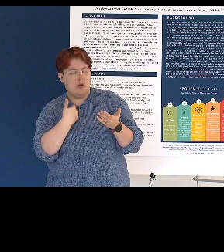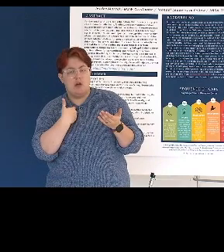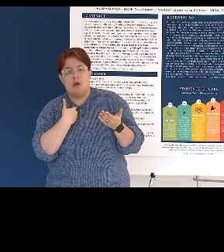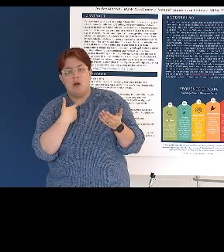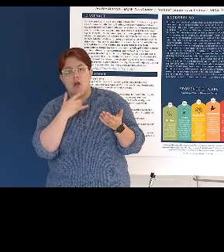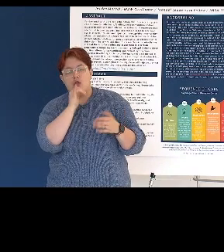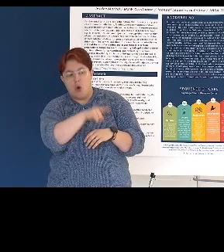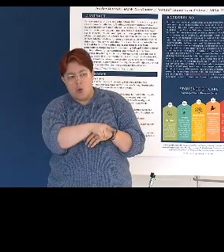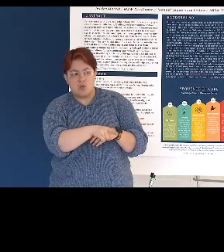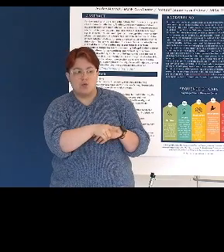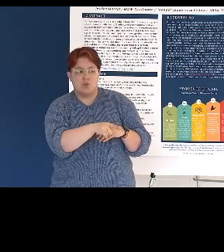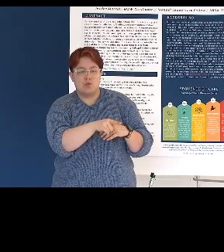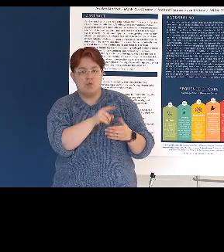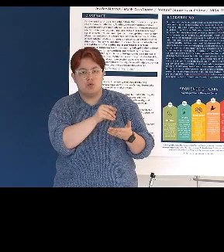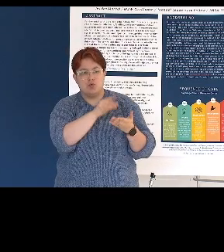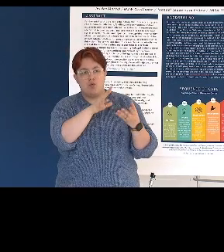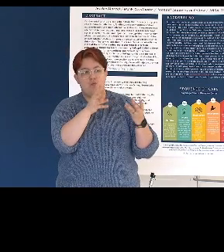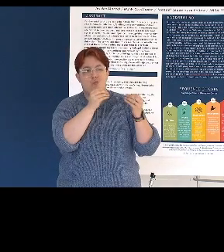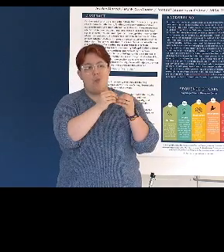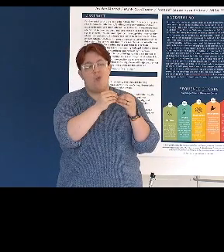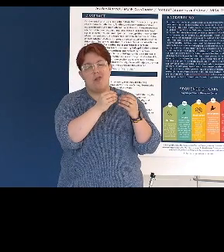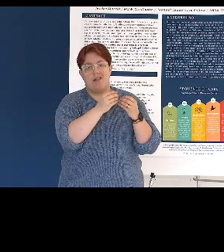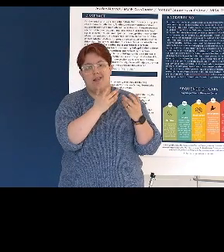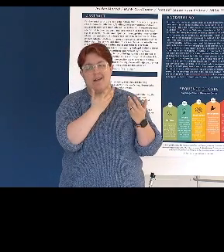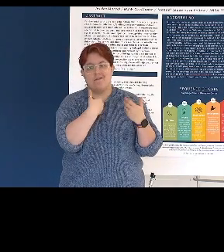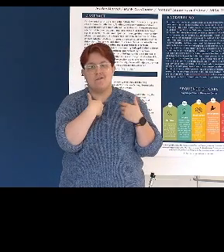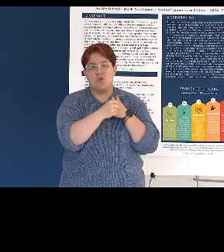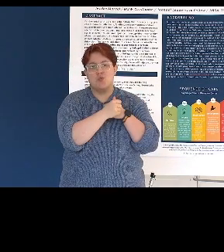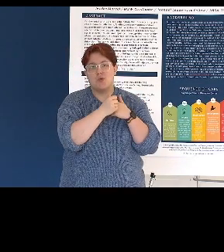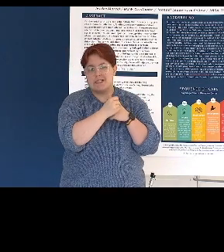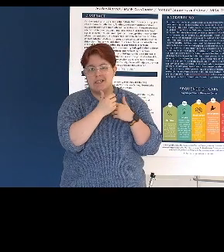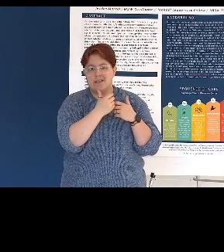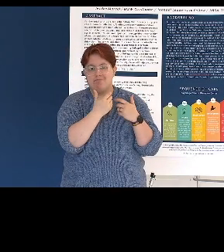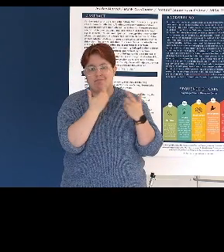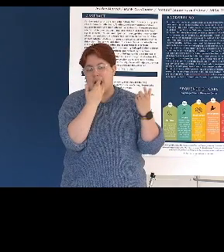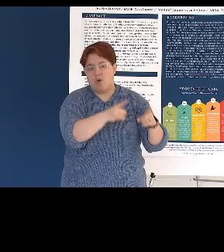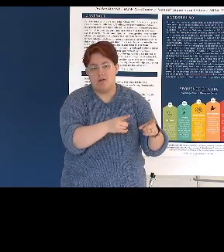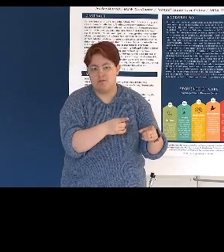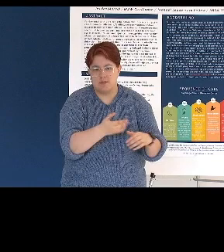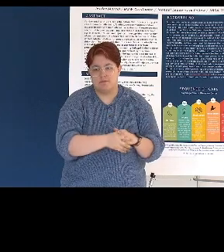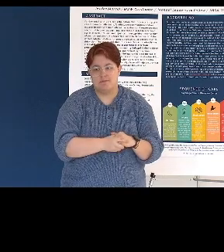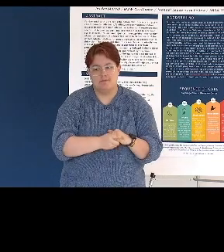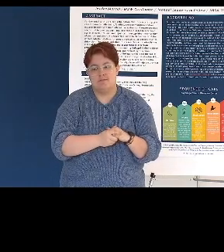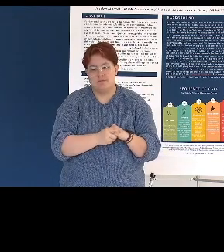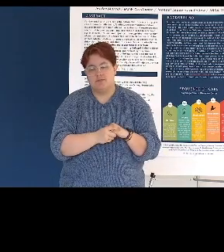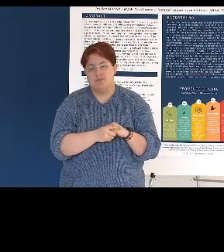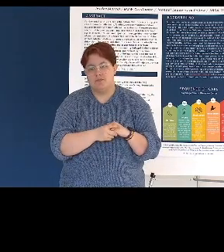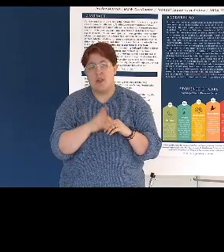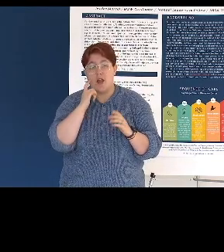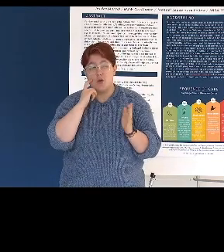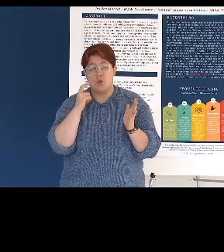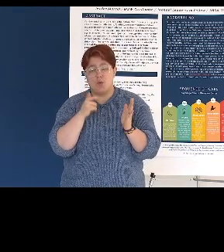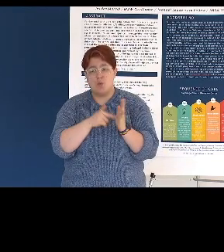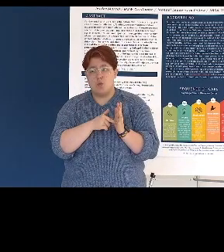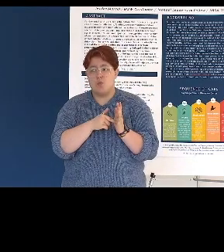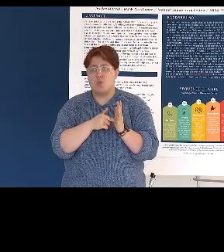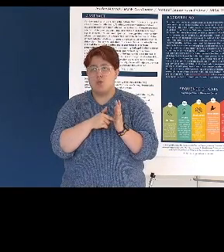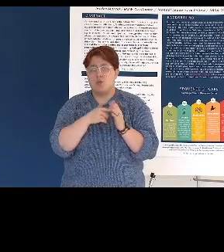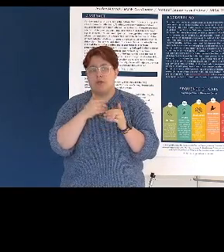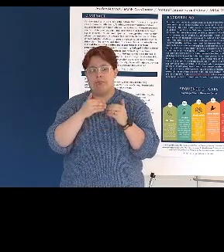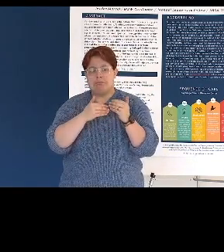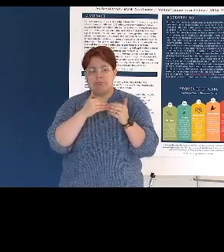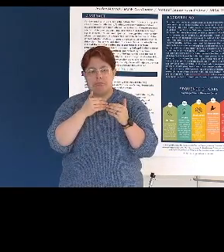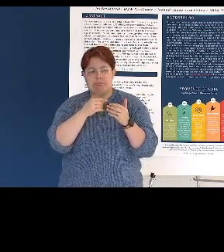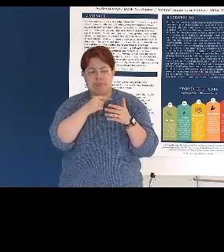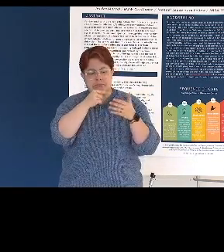more likely to have adverse outcomes as well. And so I noticed this thread of that many of these